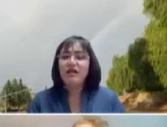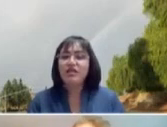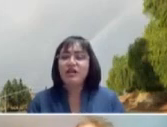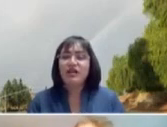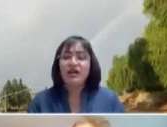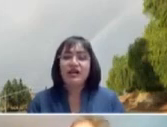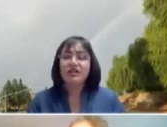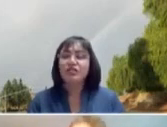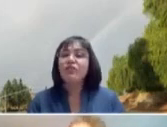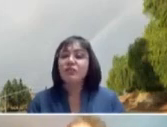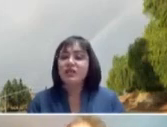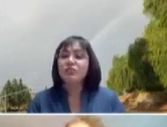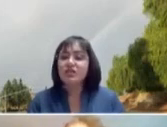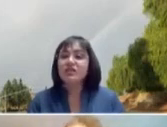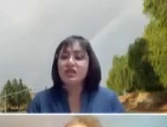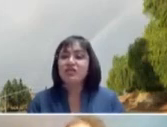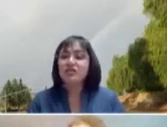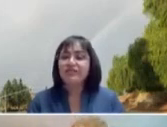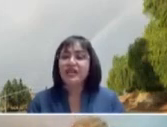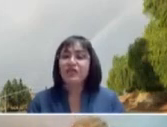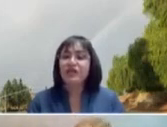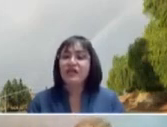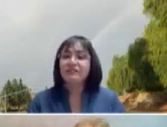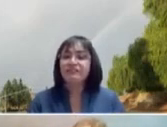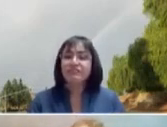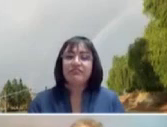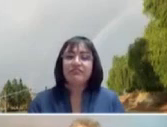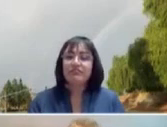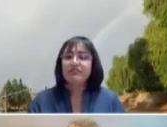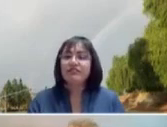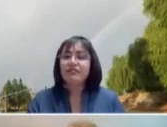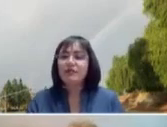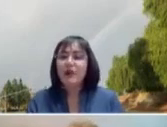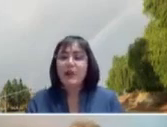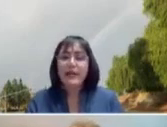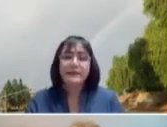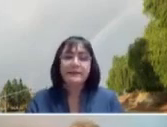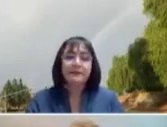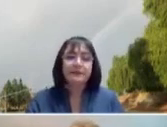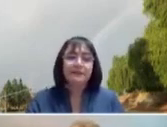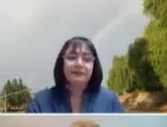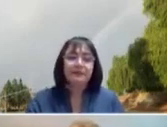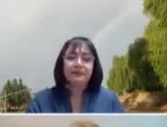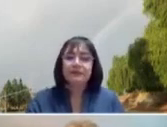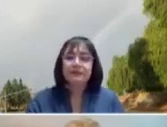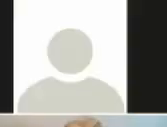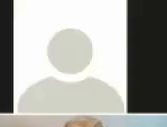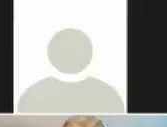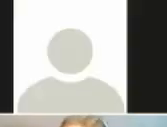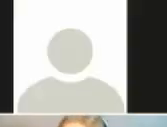how much I took from this presentation. Thank you again. Thanks, Maria.